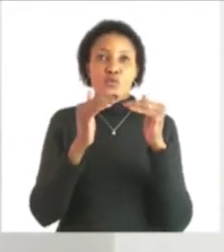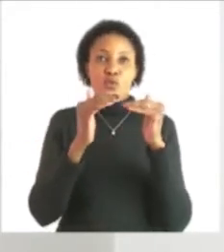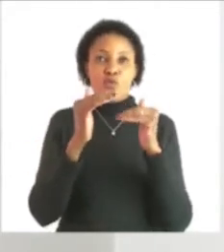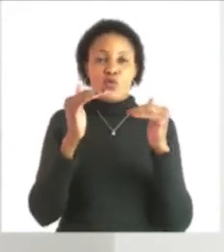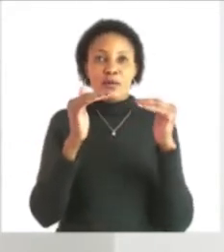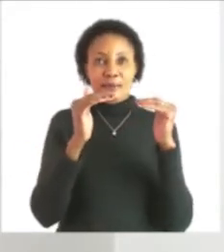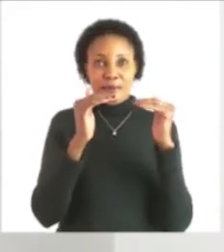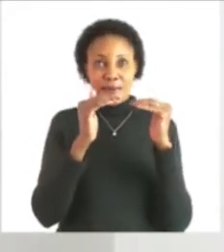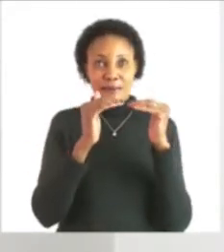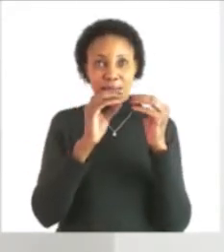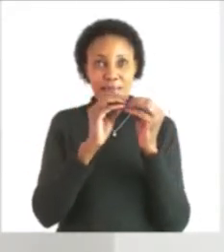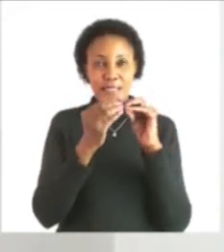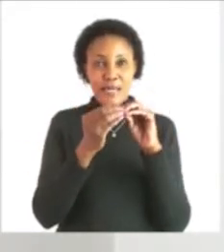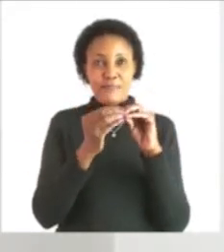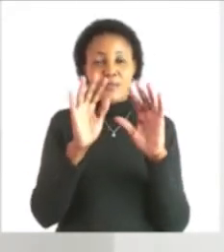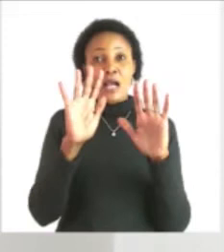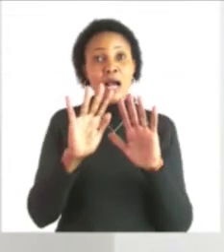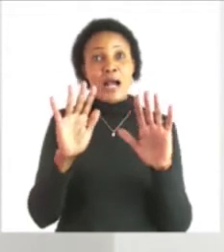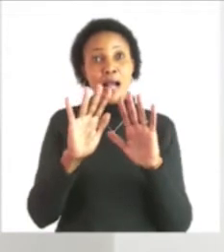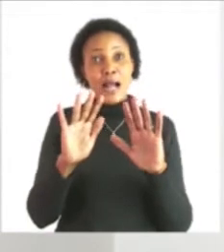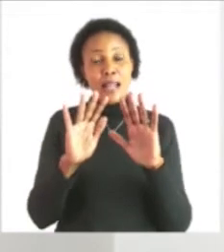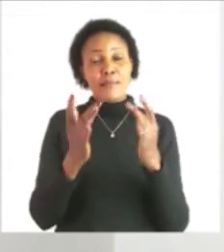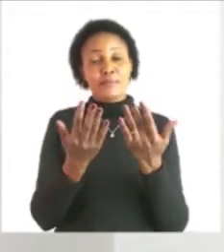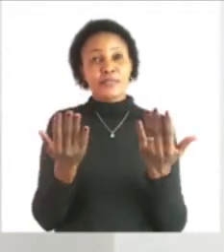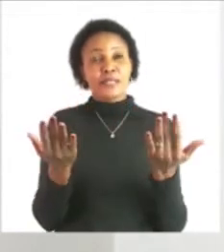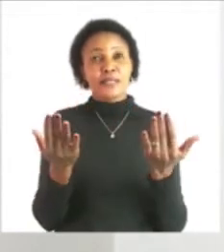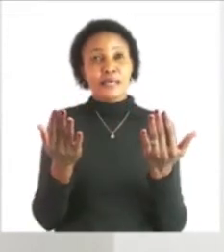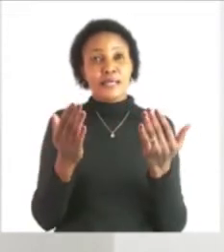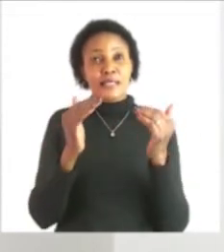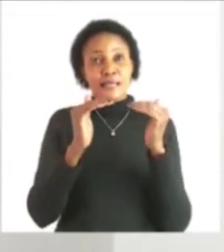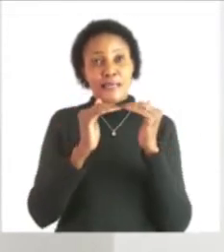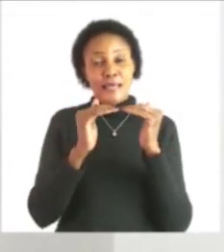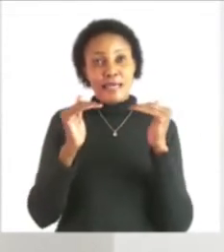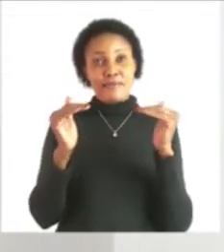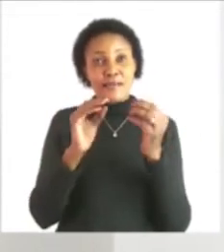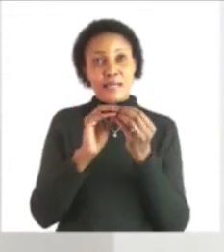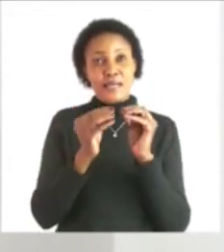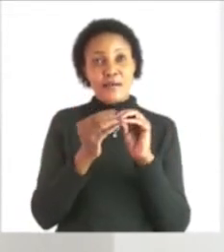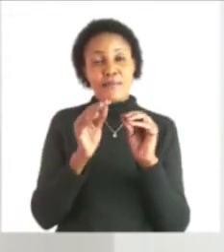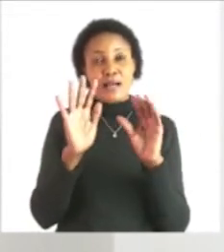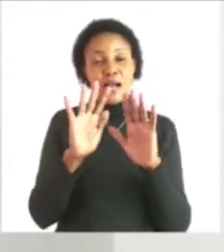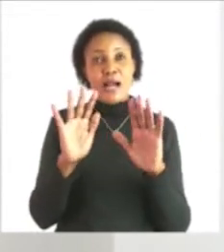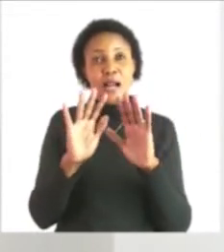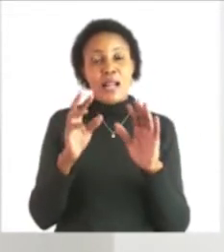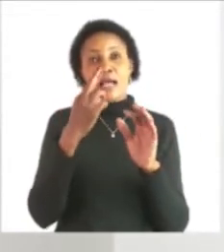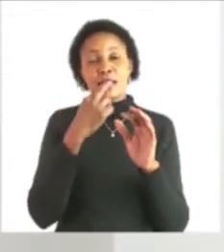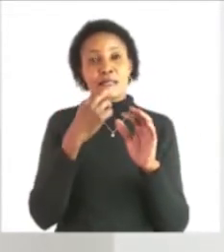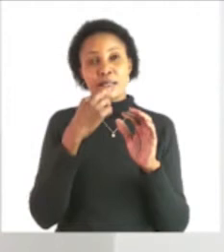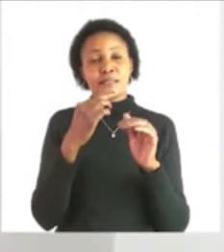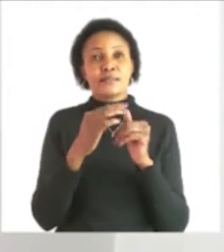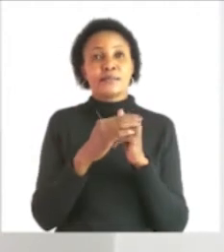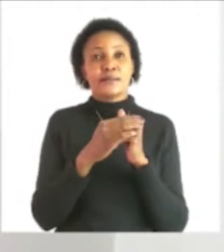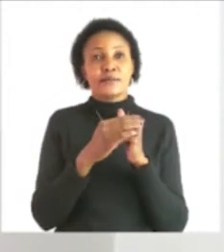number and color green, the even number and red. Now